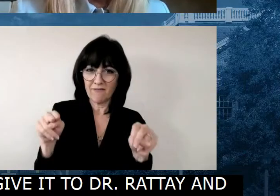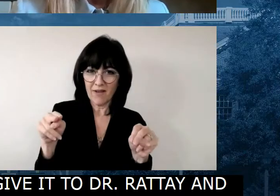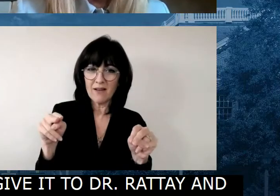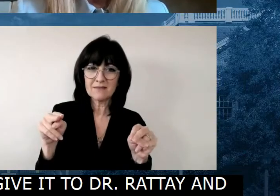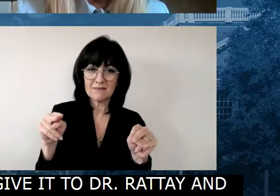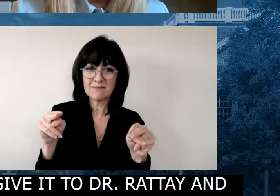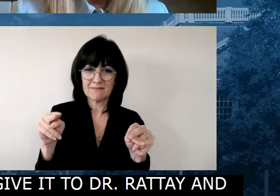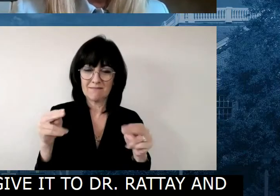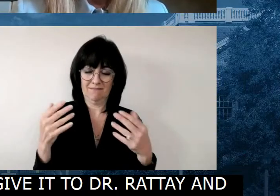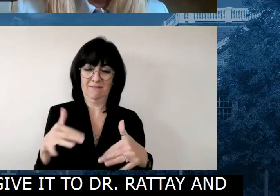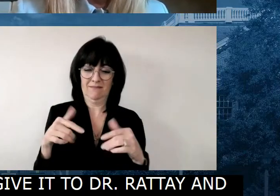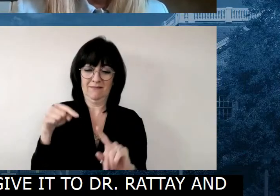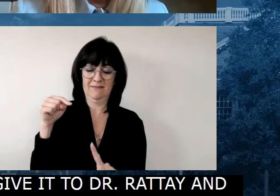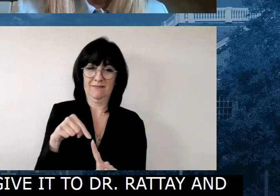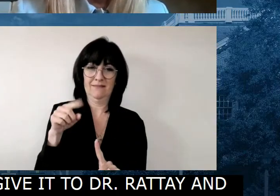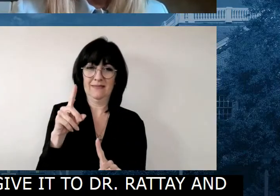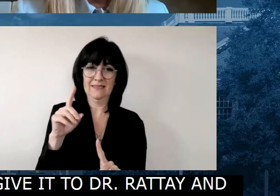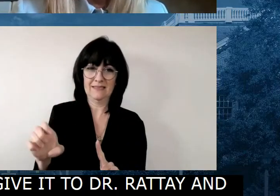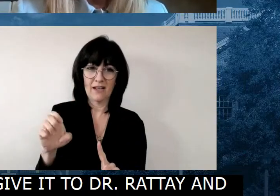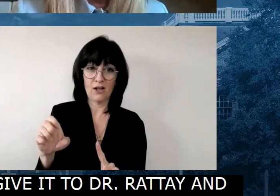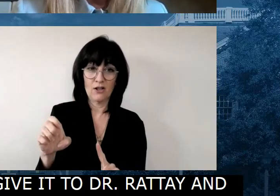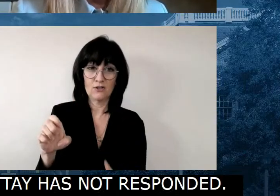Delaware.